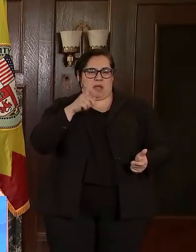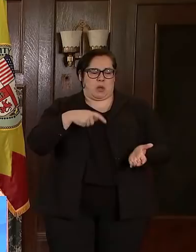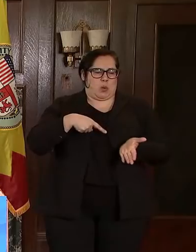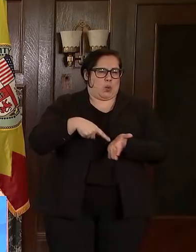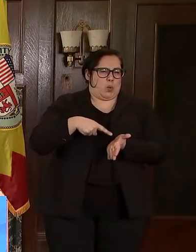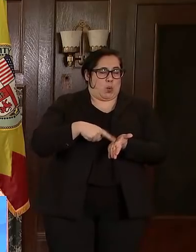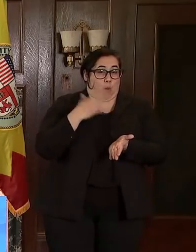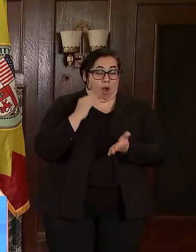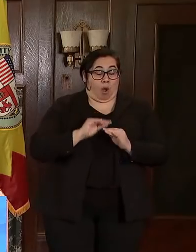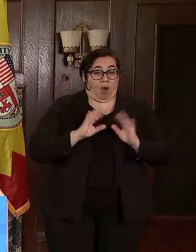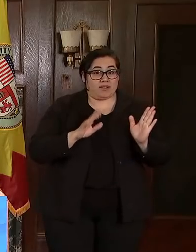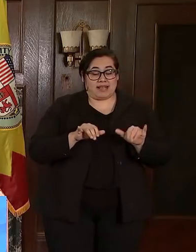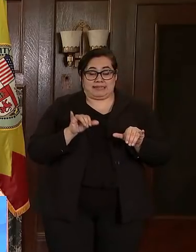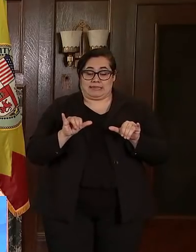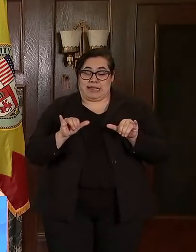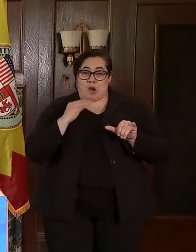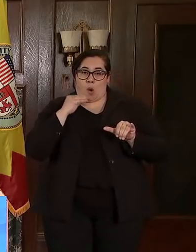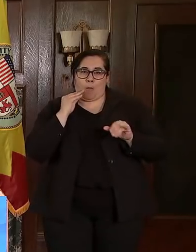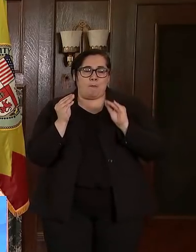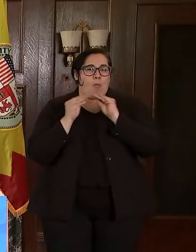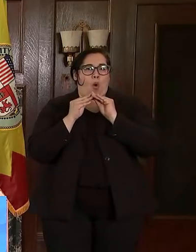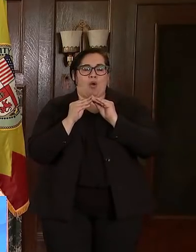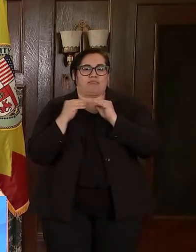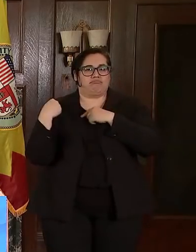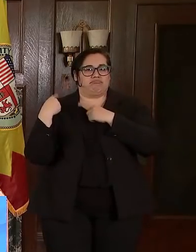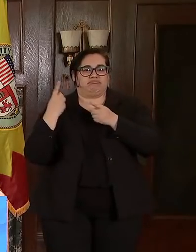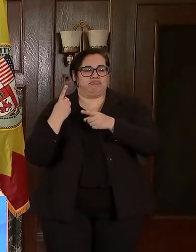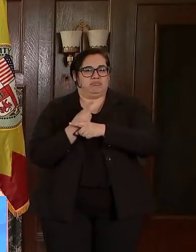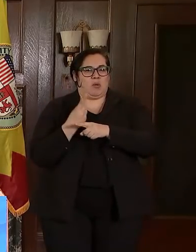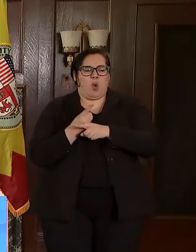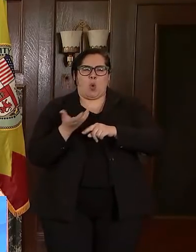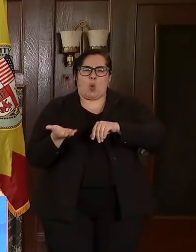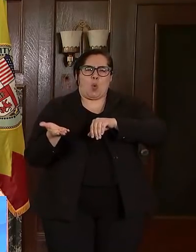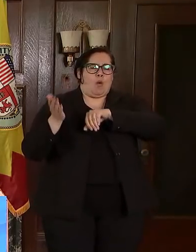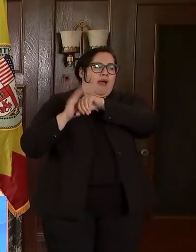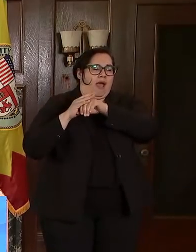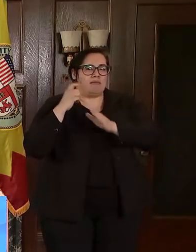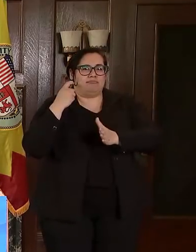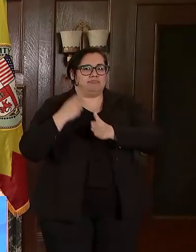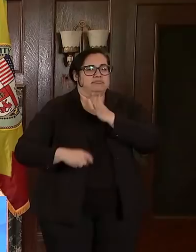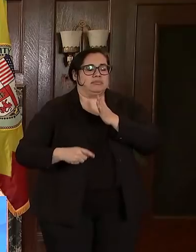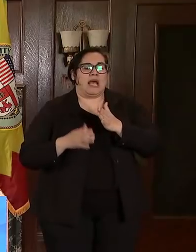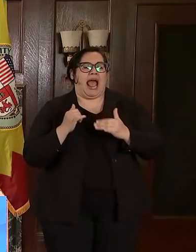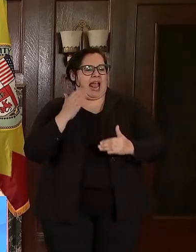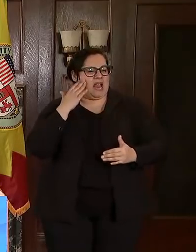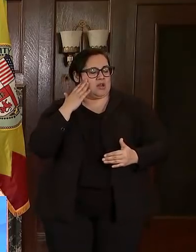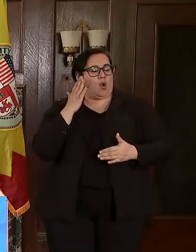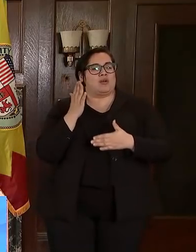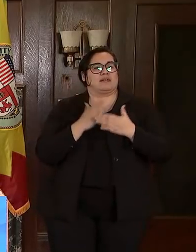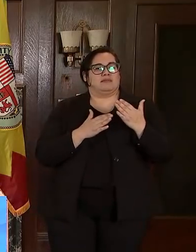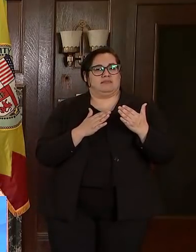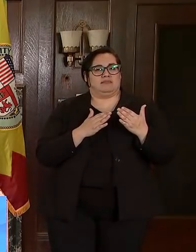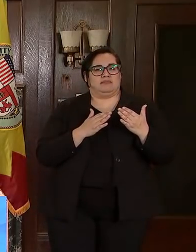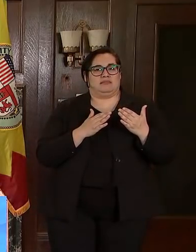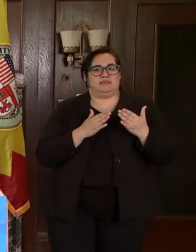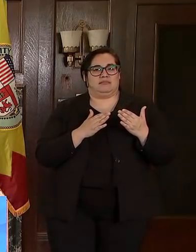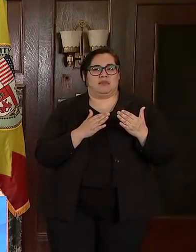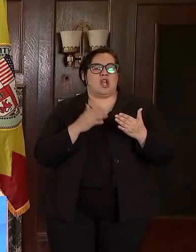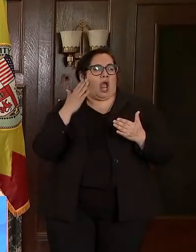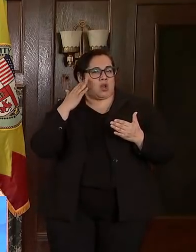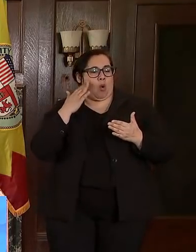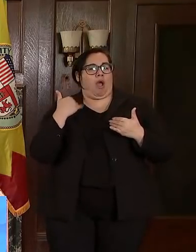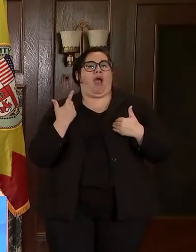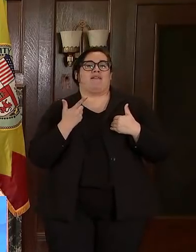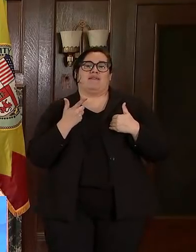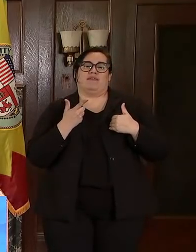time at home than they normally would, which is kicking them up into higher tiers. And I know that utilities are not supposed to be shut off during